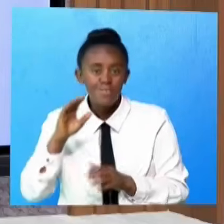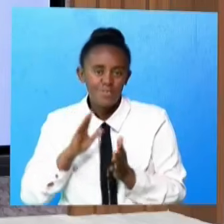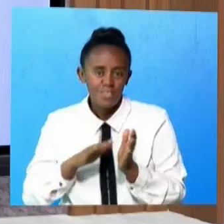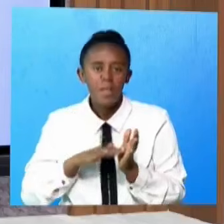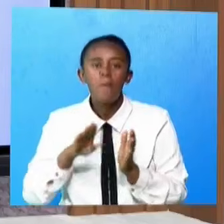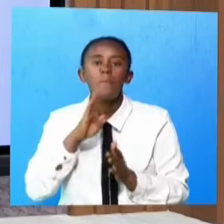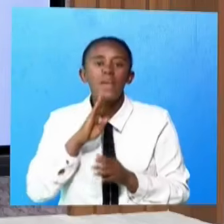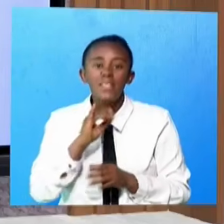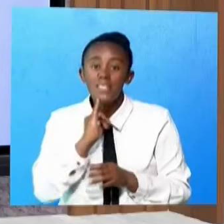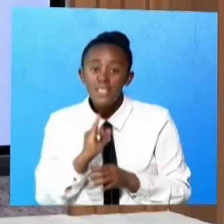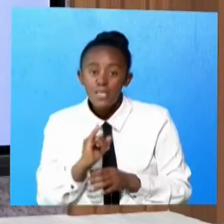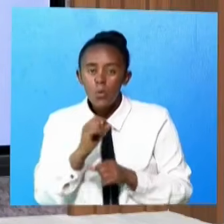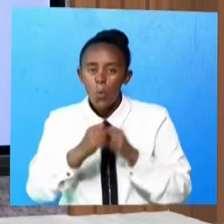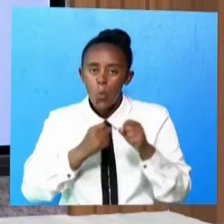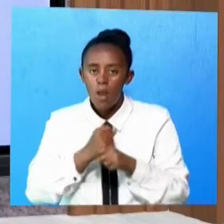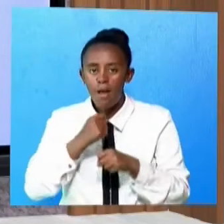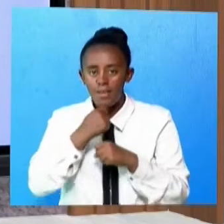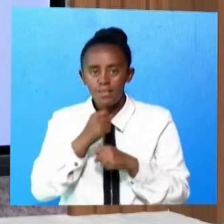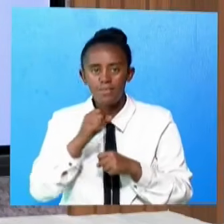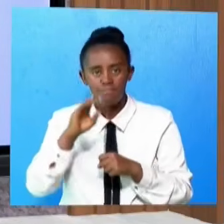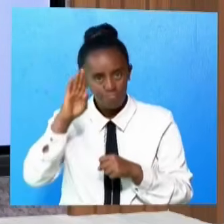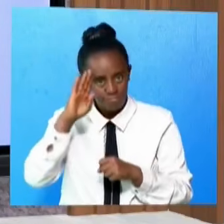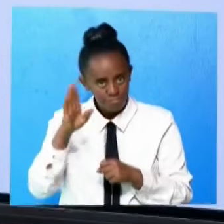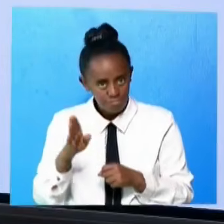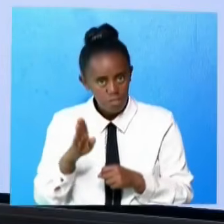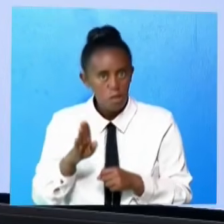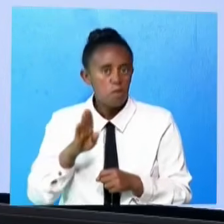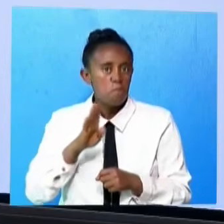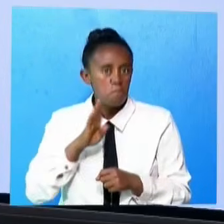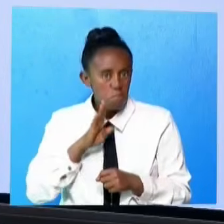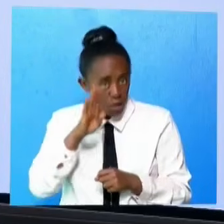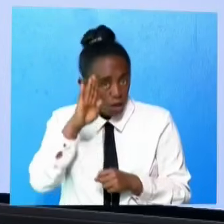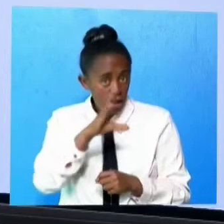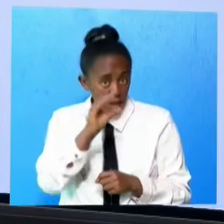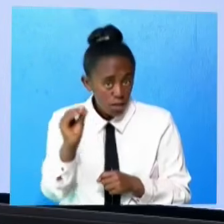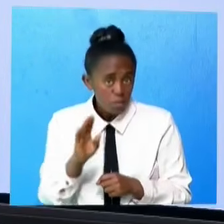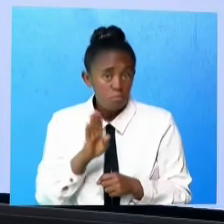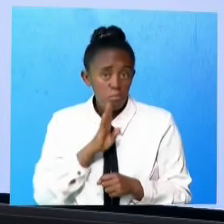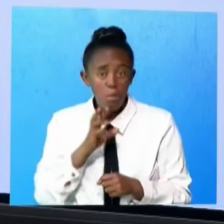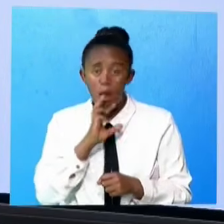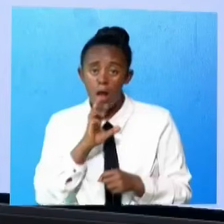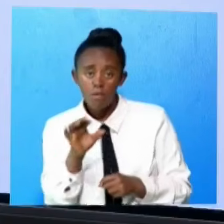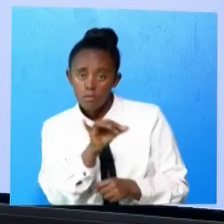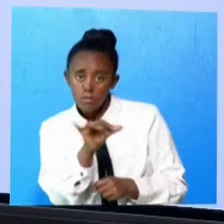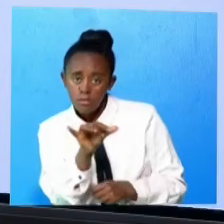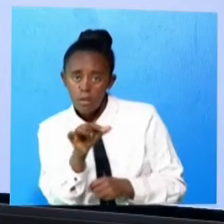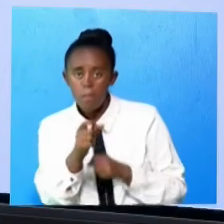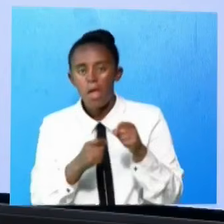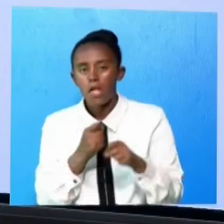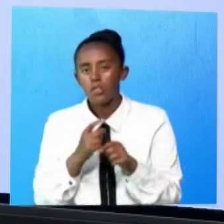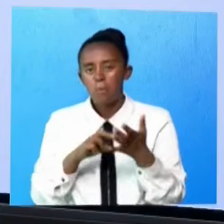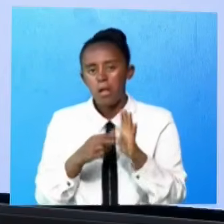as old as Bakala. Bakala and Bati are similar in age, means they are both the same in age.